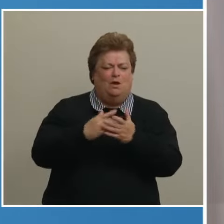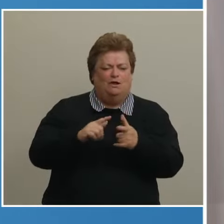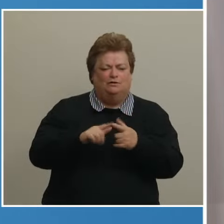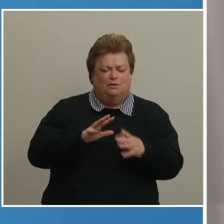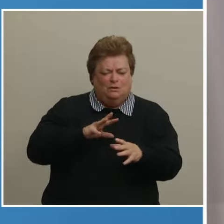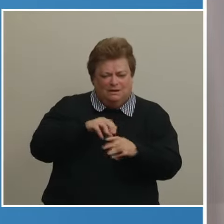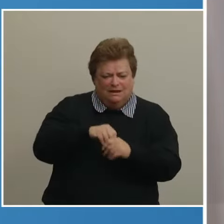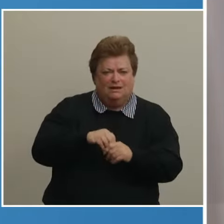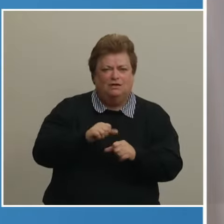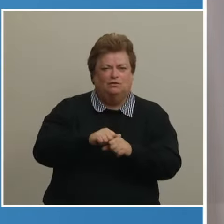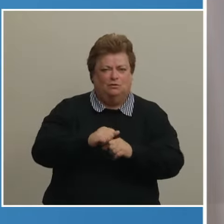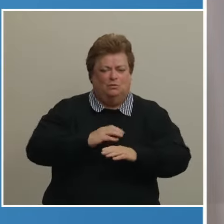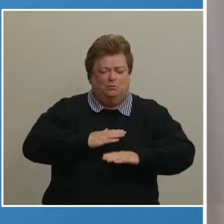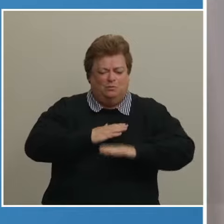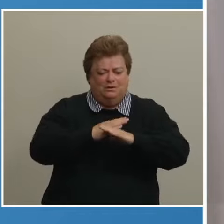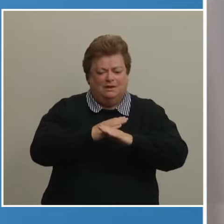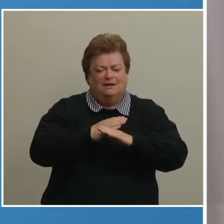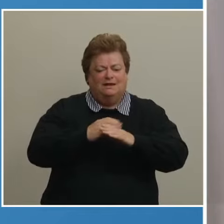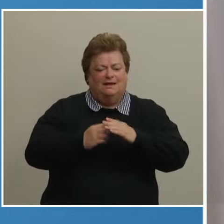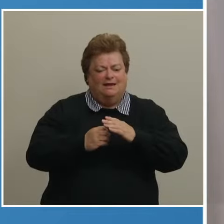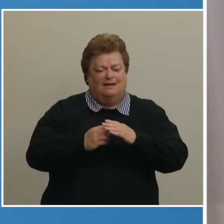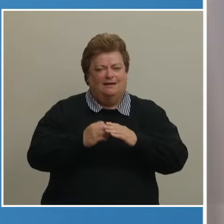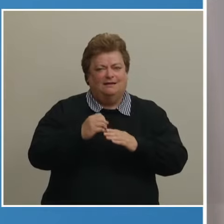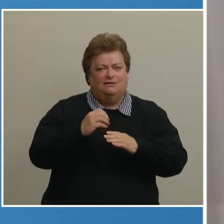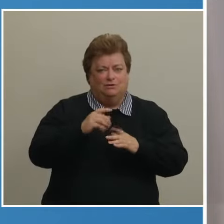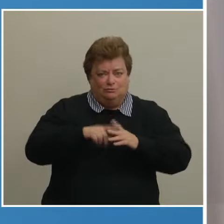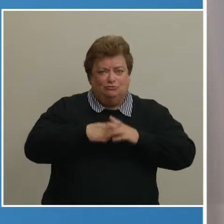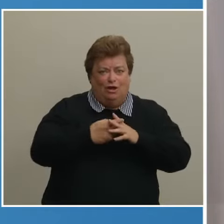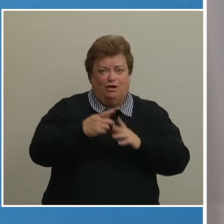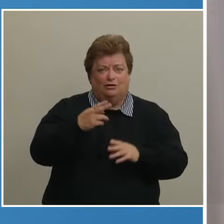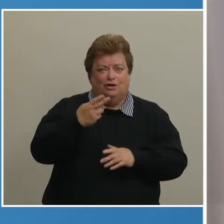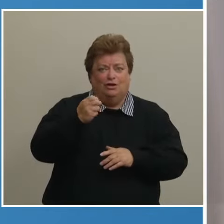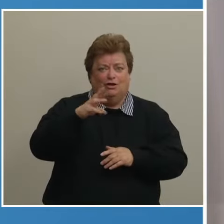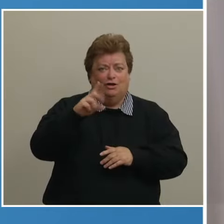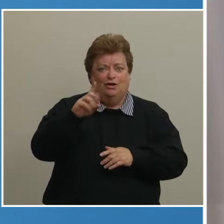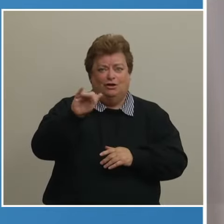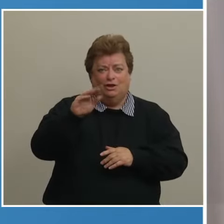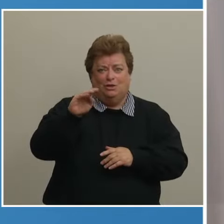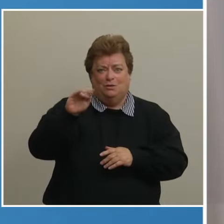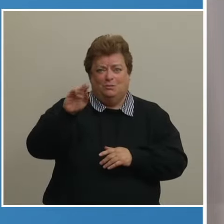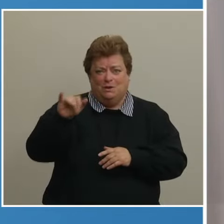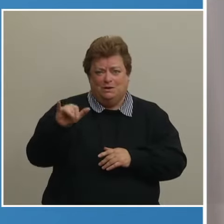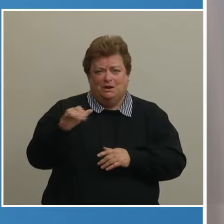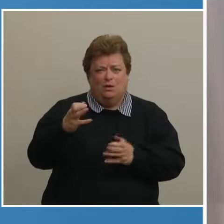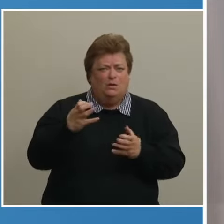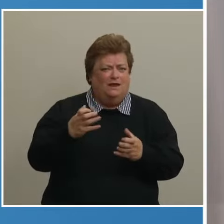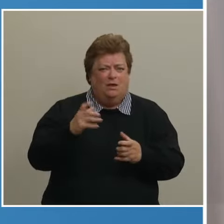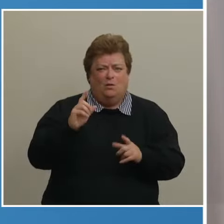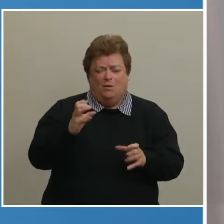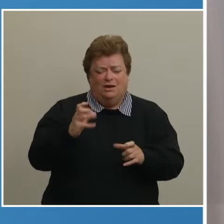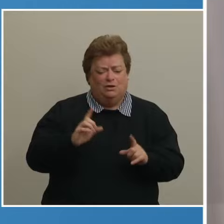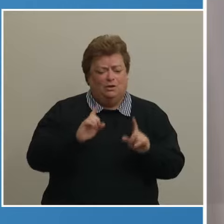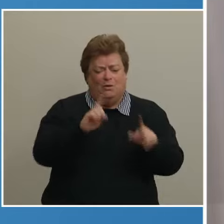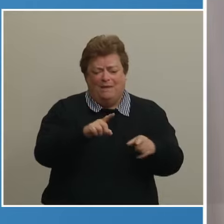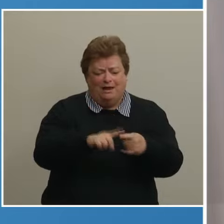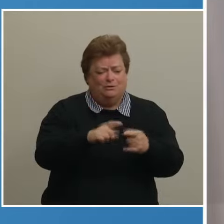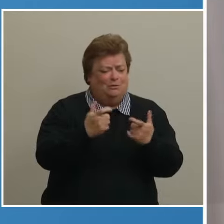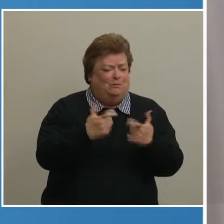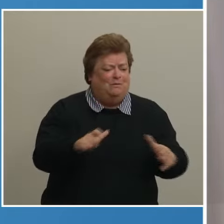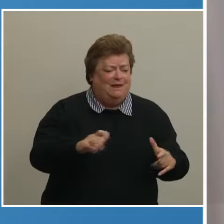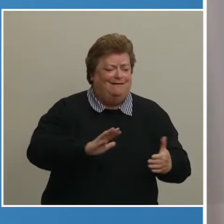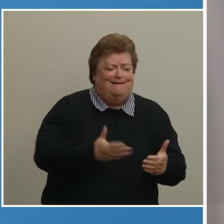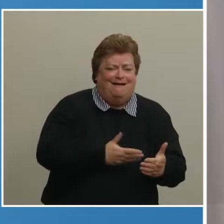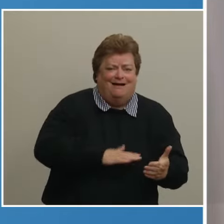in achieving herd immunity and helping to end the pandemic, or because they just want to get to be able to go back to big concerts,